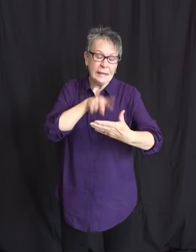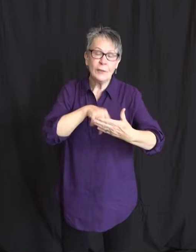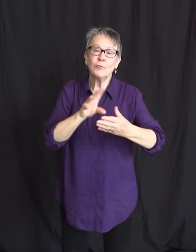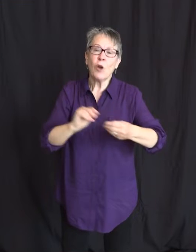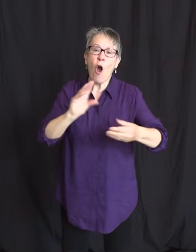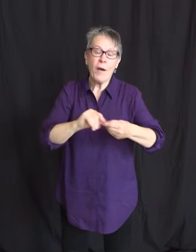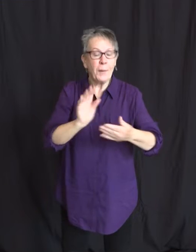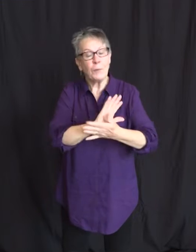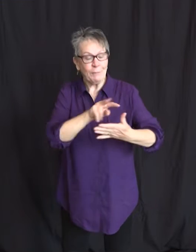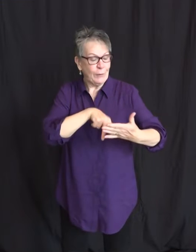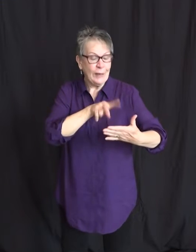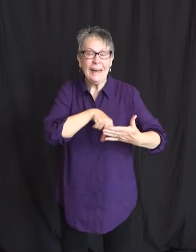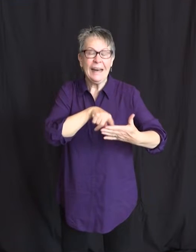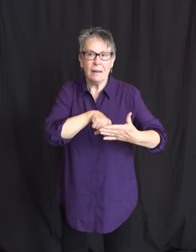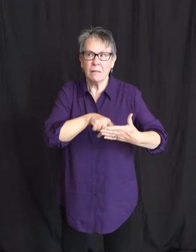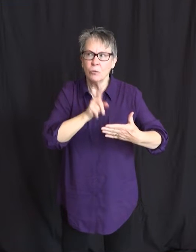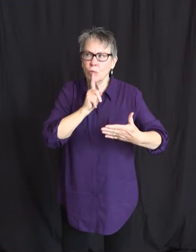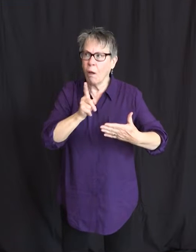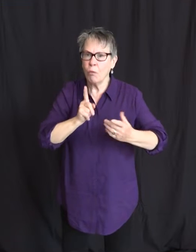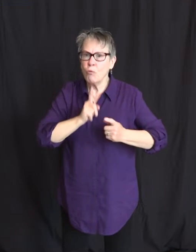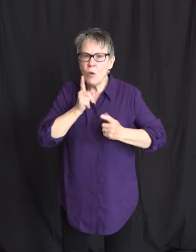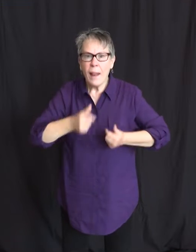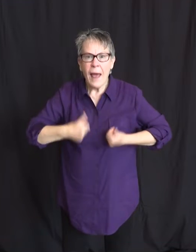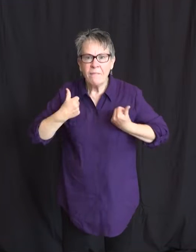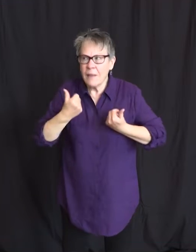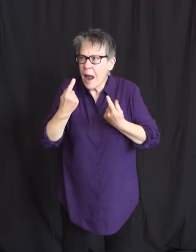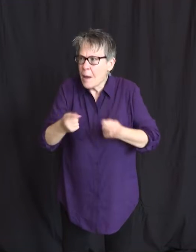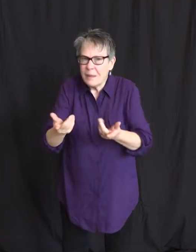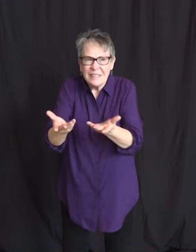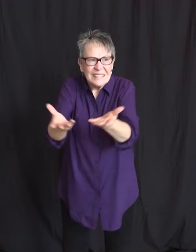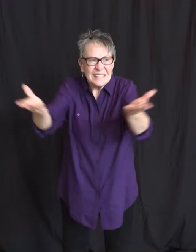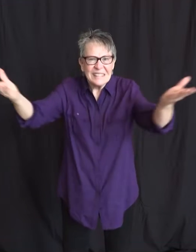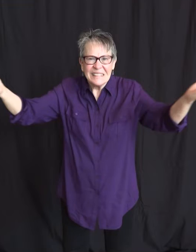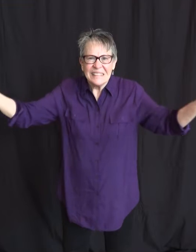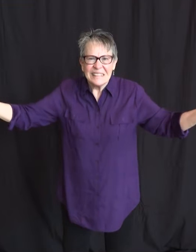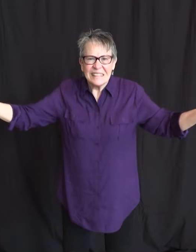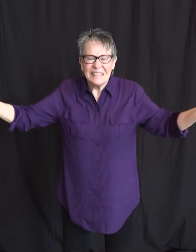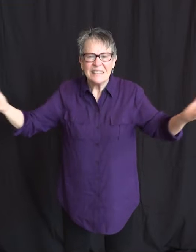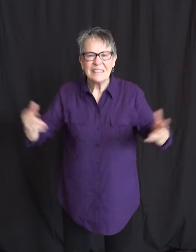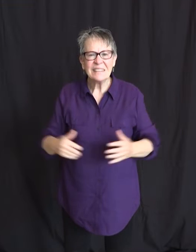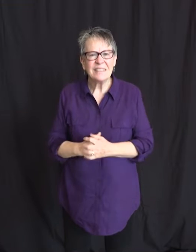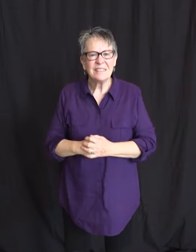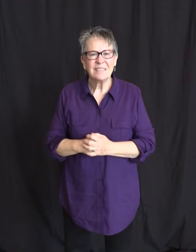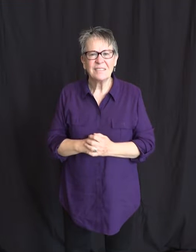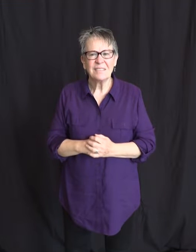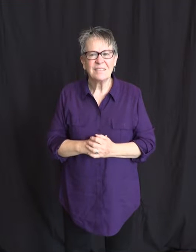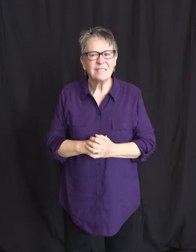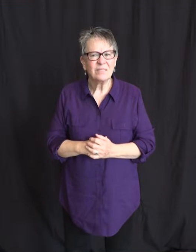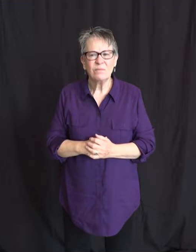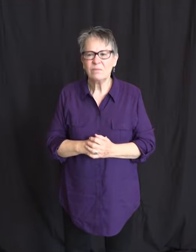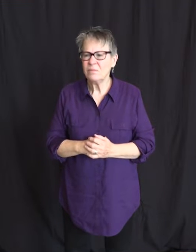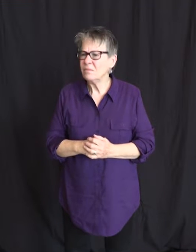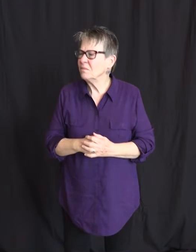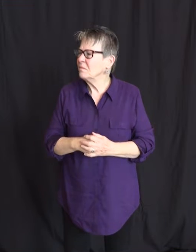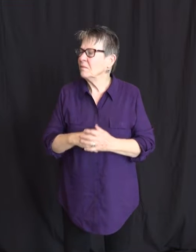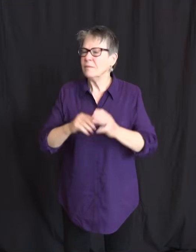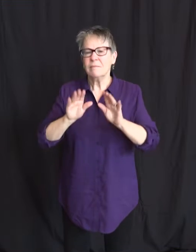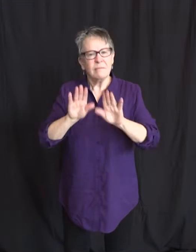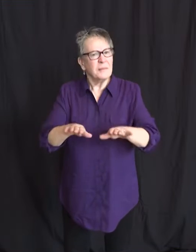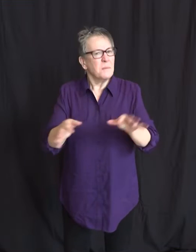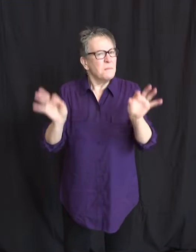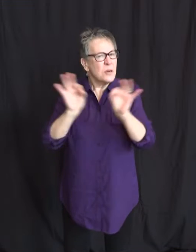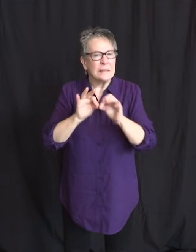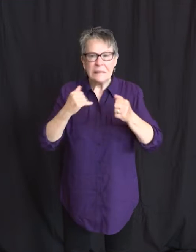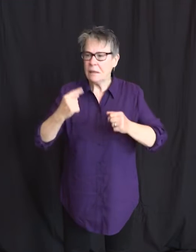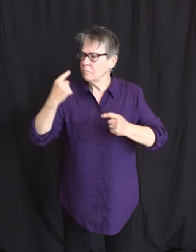is still far from over. We need to continue focusing on our social distancing and taking the steps necessary